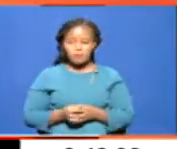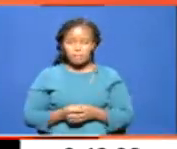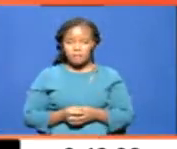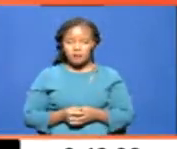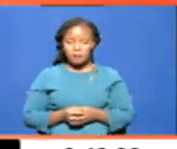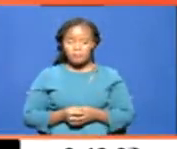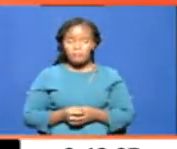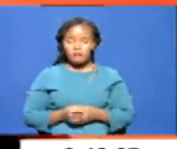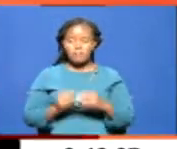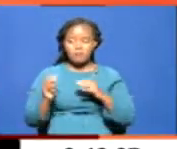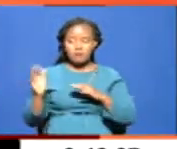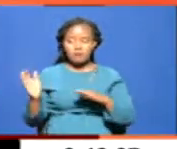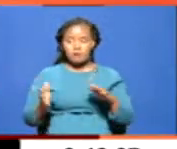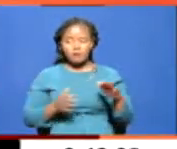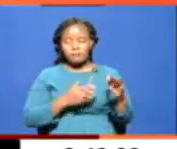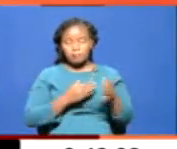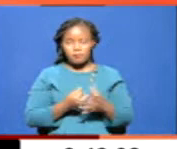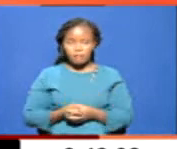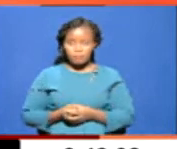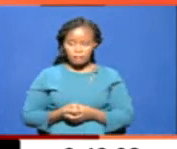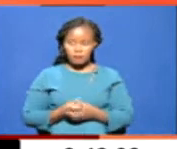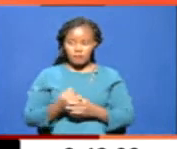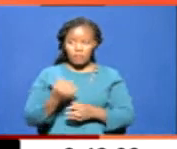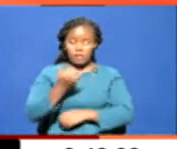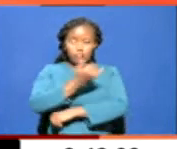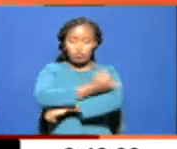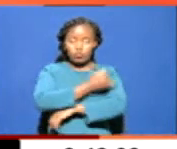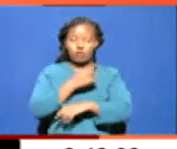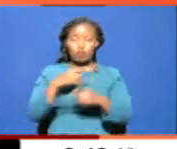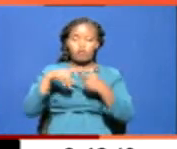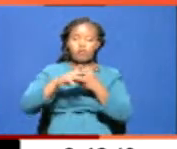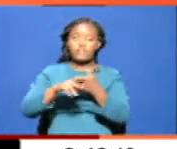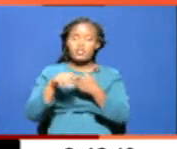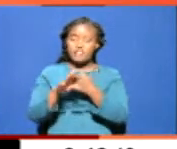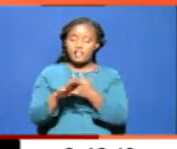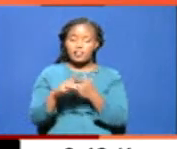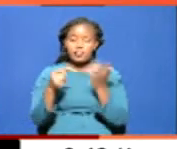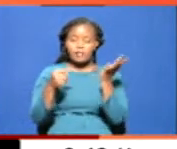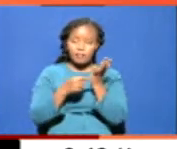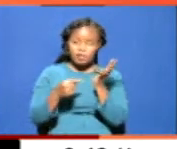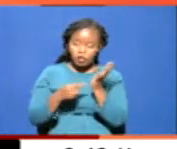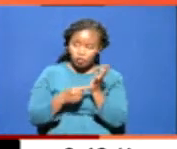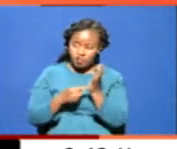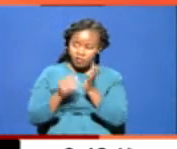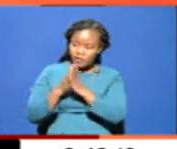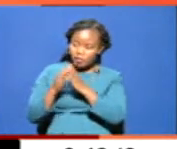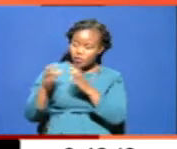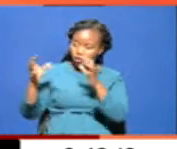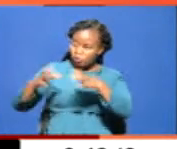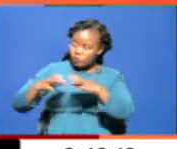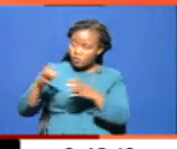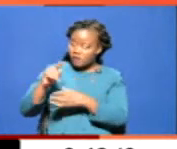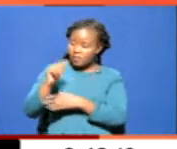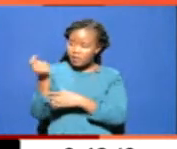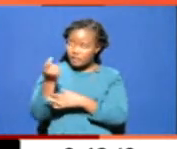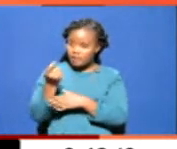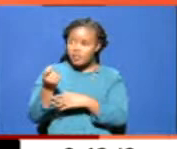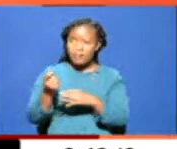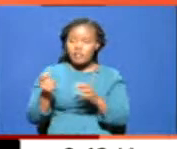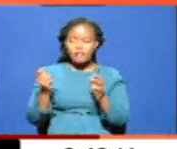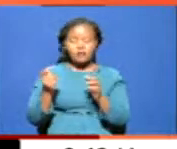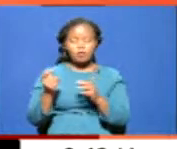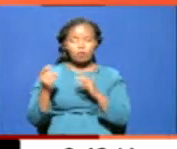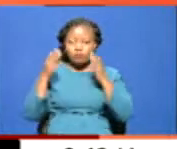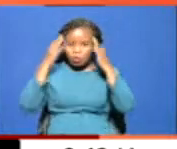The Institution of Engineering Technologists and Technicians Kenya is keen on having in place a clear